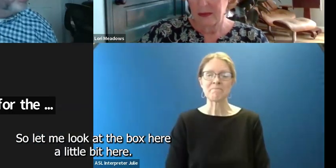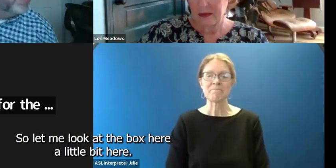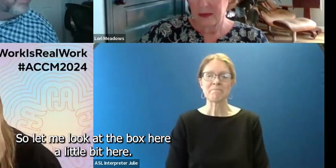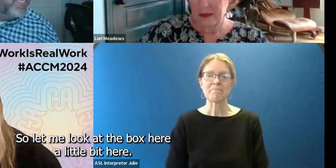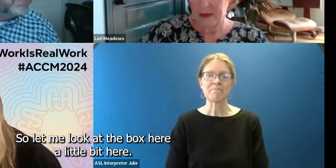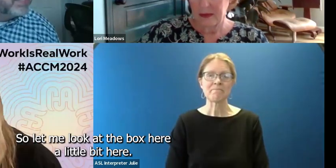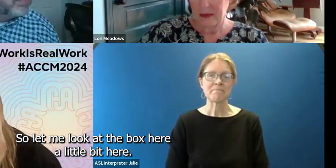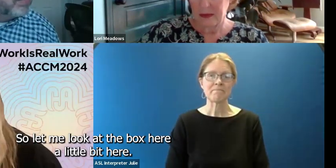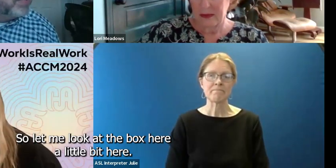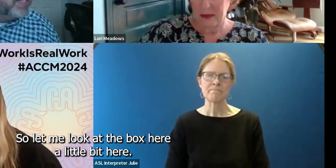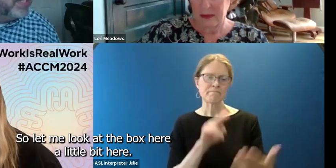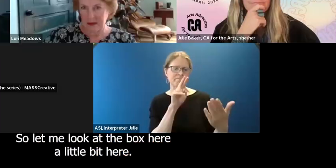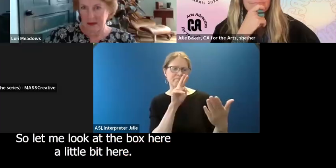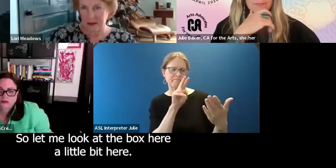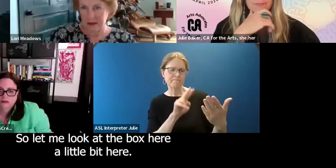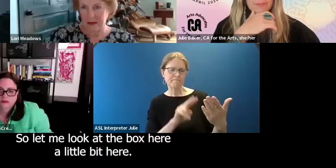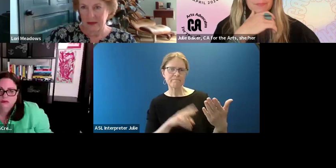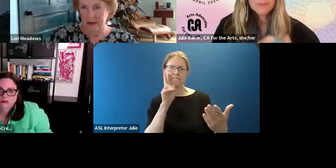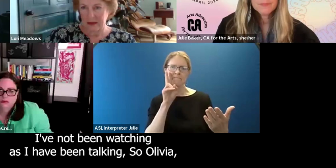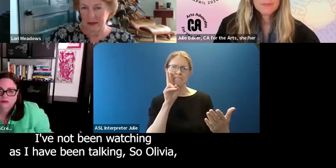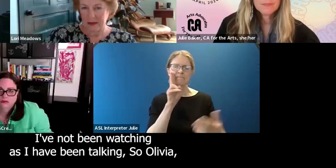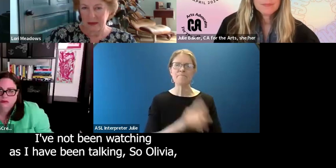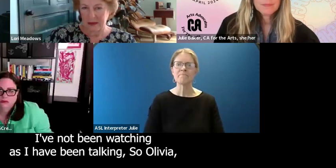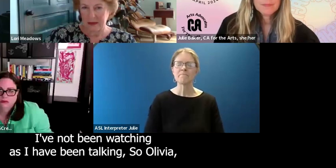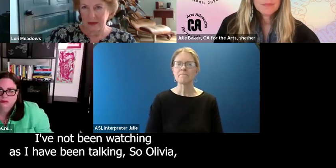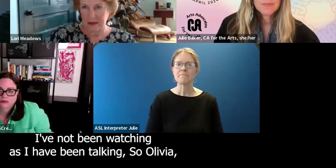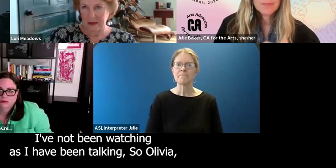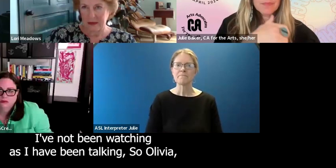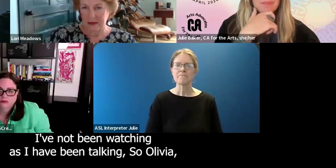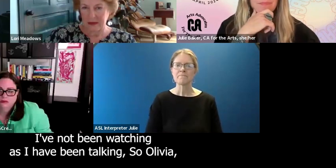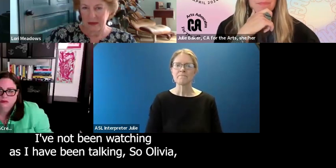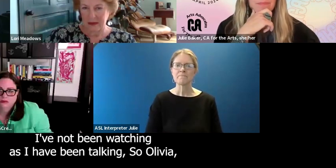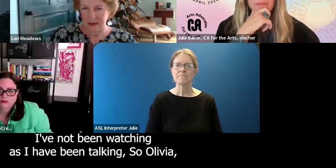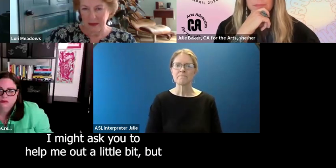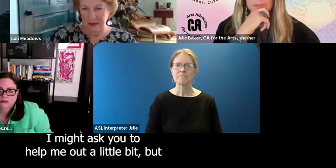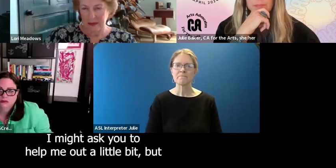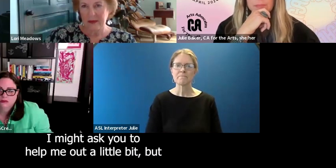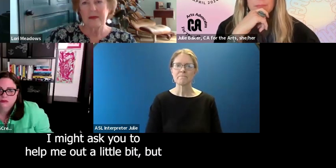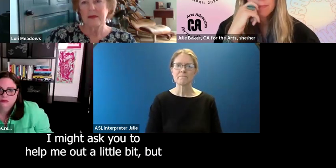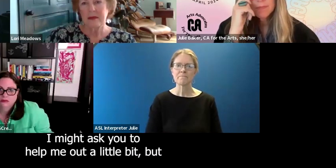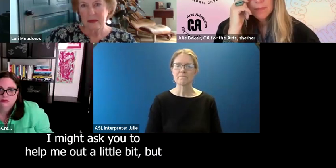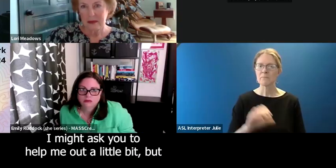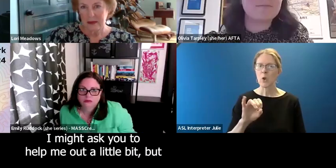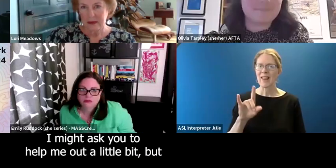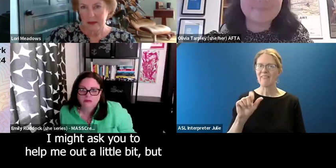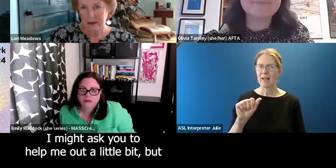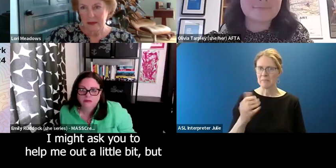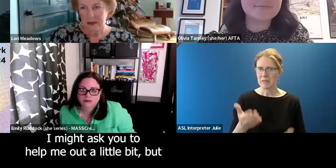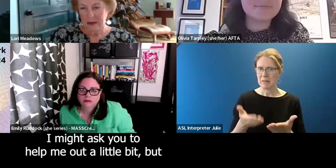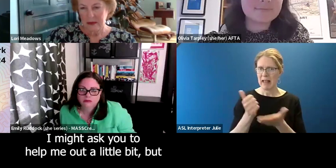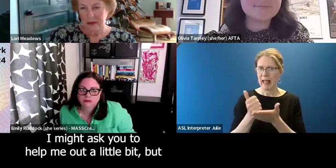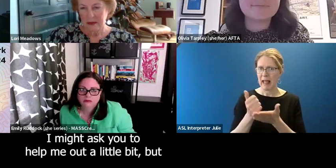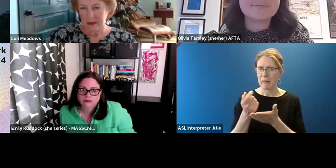So let me look at the box here a little bit here. I've not been watching as I have been talking, so Olivia, might ask you to help me out a little bit.